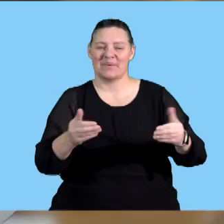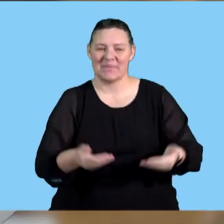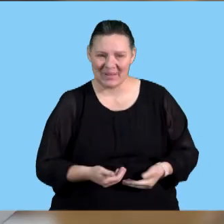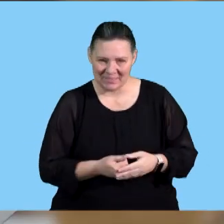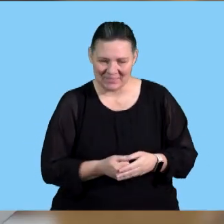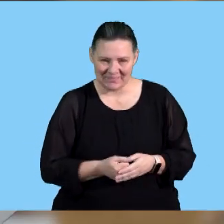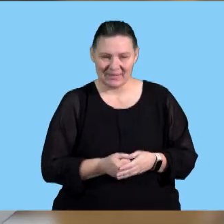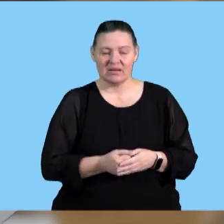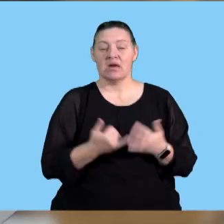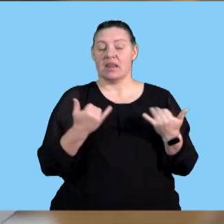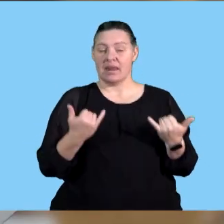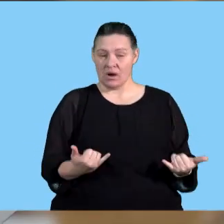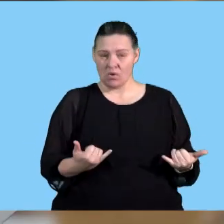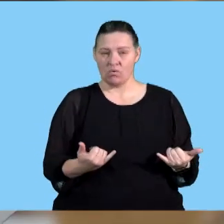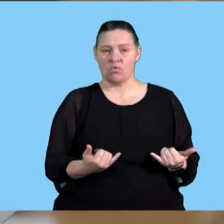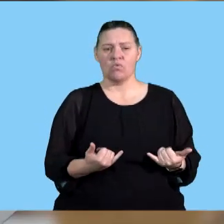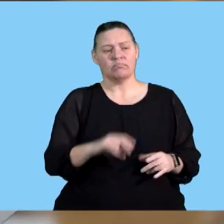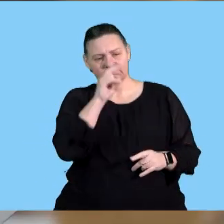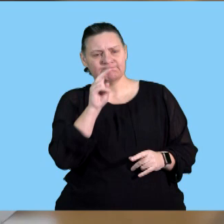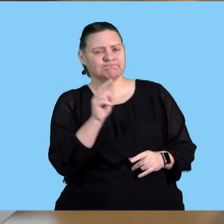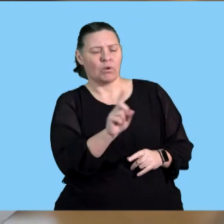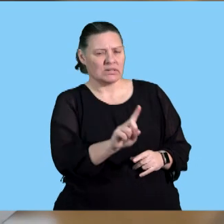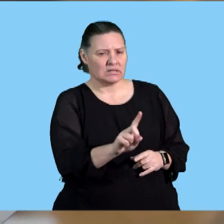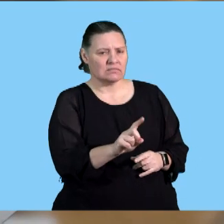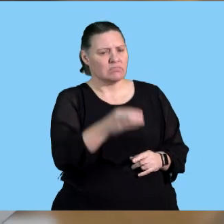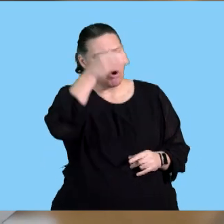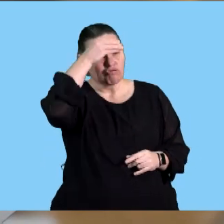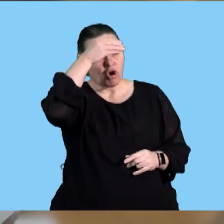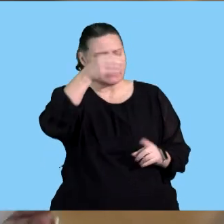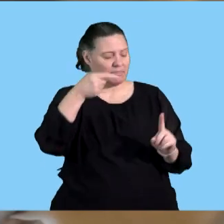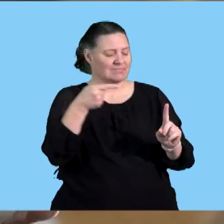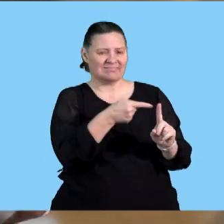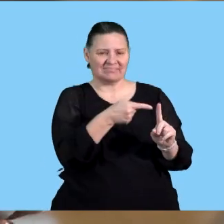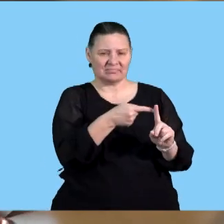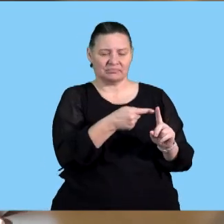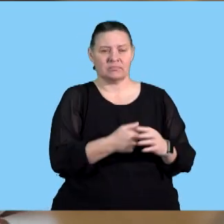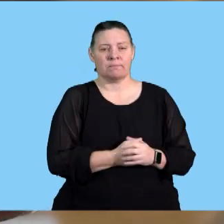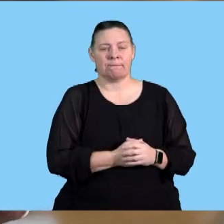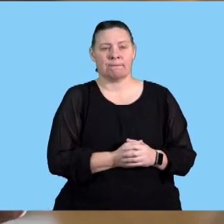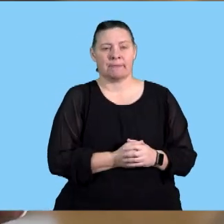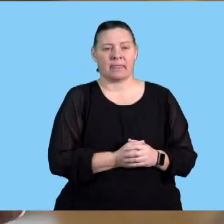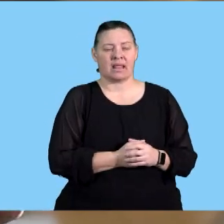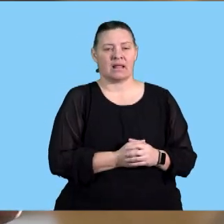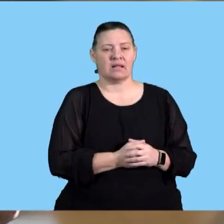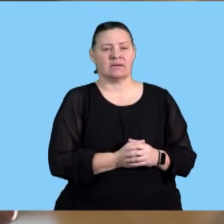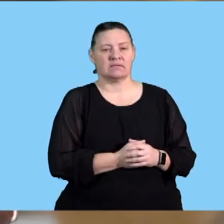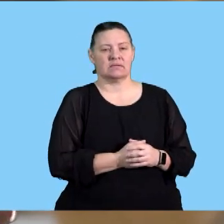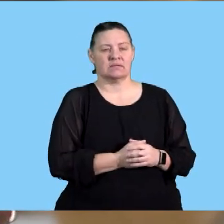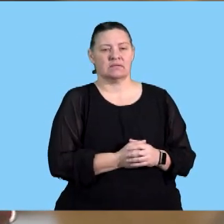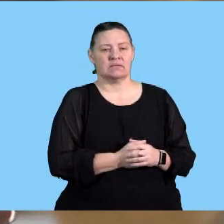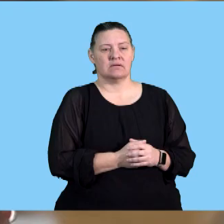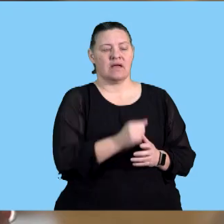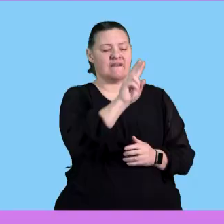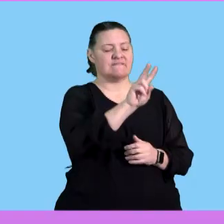Welcome back from an ad break. Now let us start by looking at the concept. Firstly, we are going to be looking at